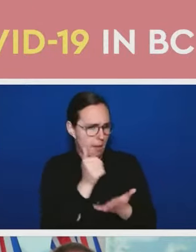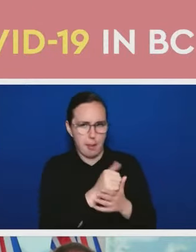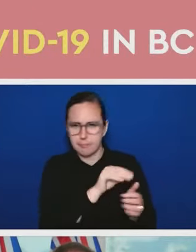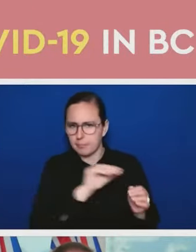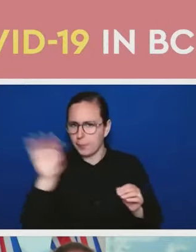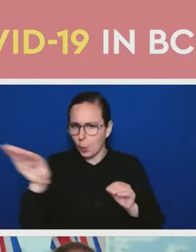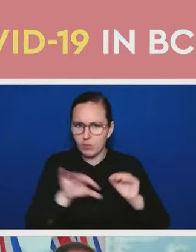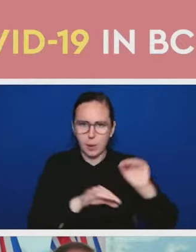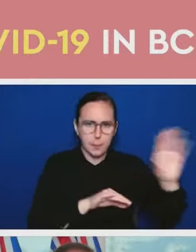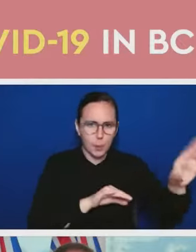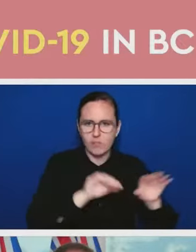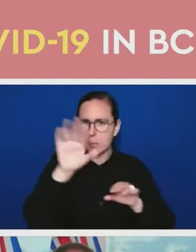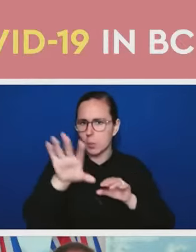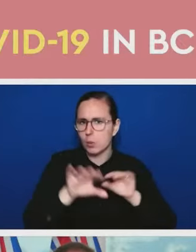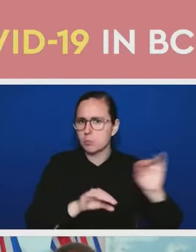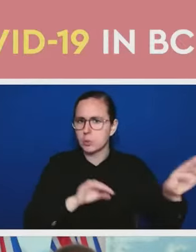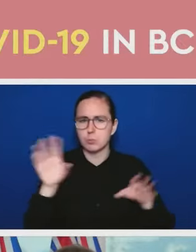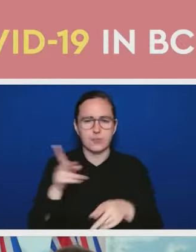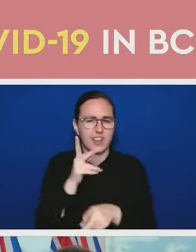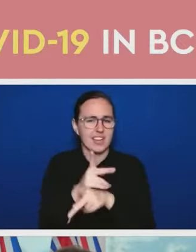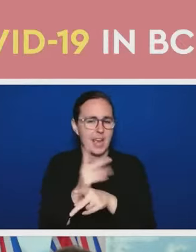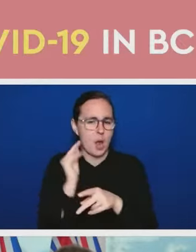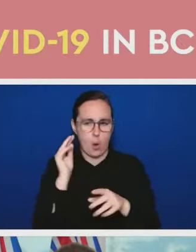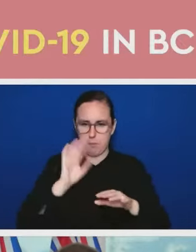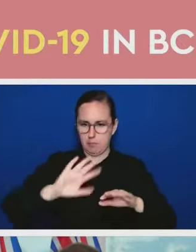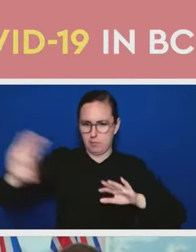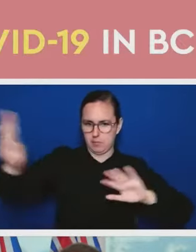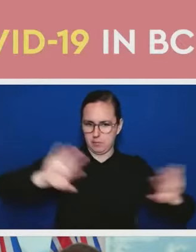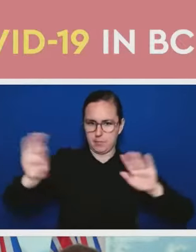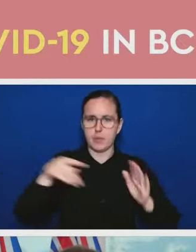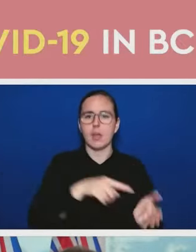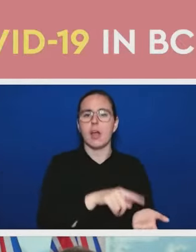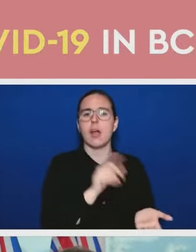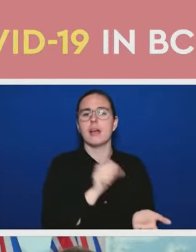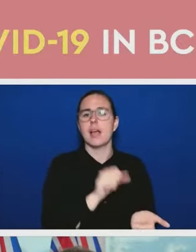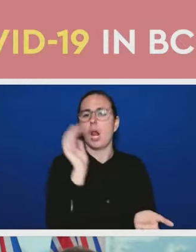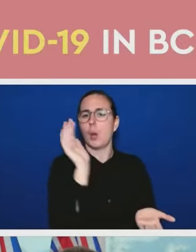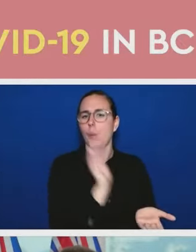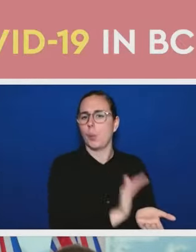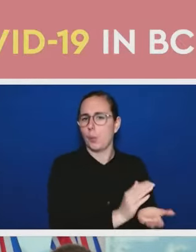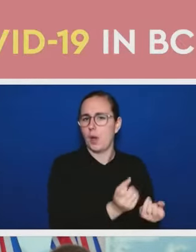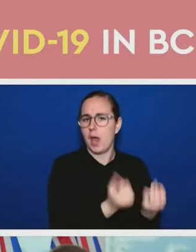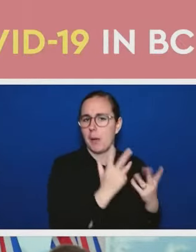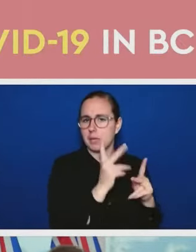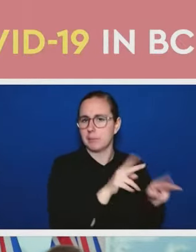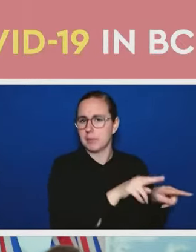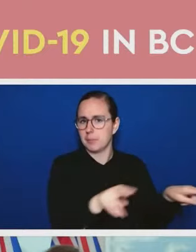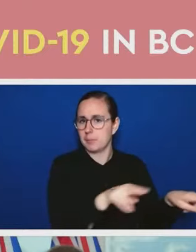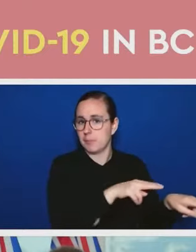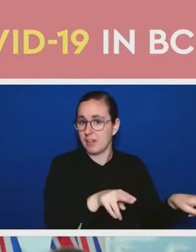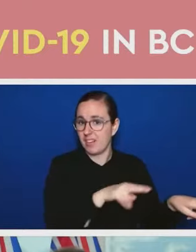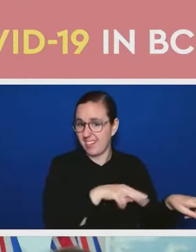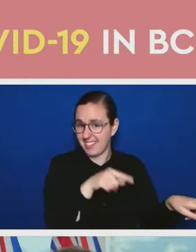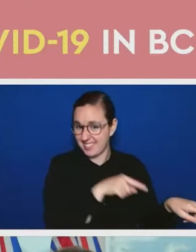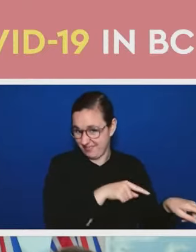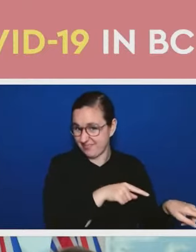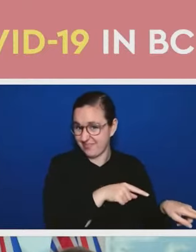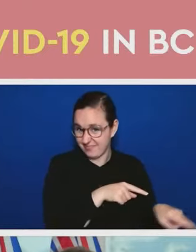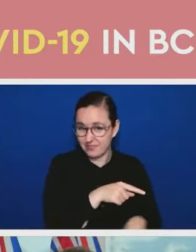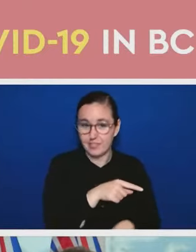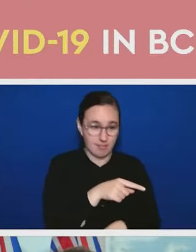home side, but the most important side of that is supports in the community to support patients who might be discharged from hospital but may need